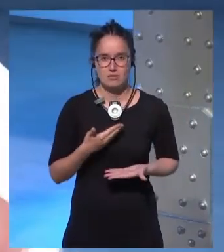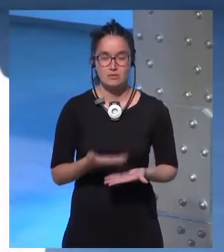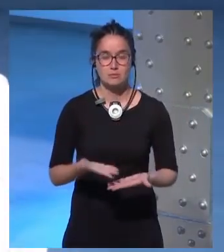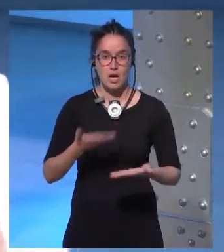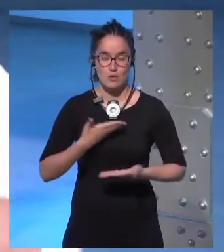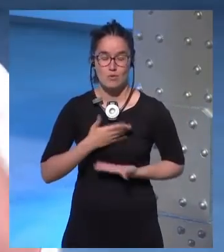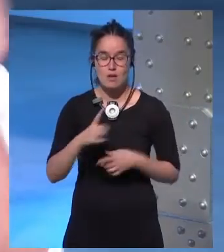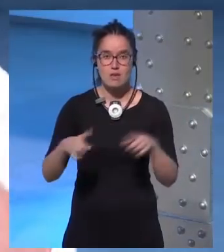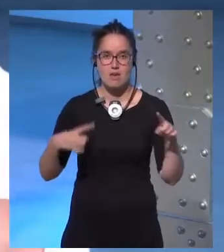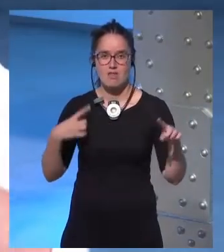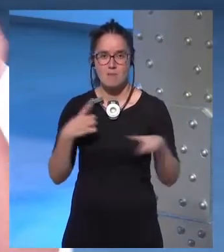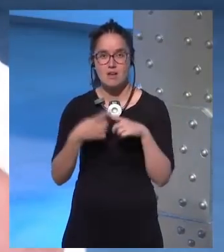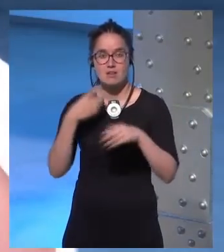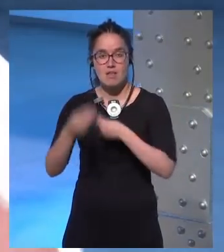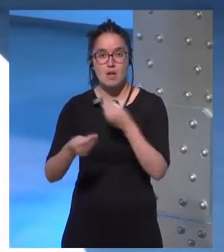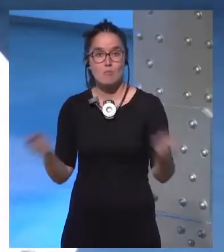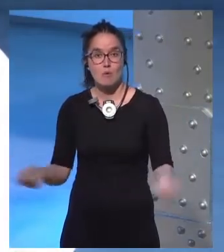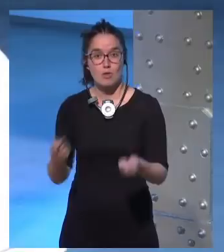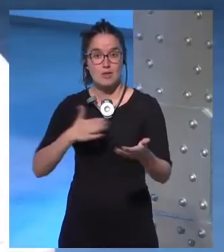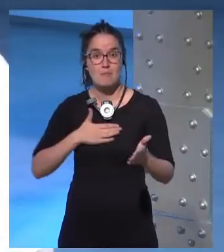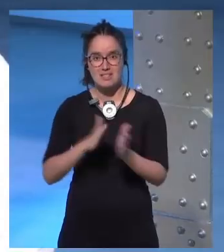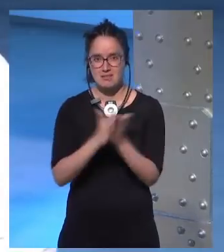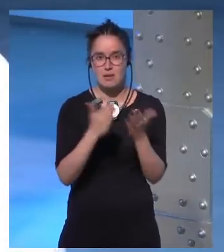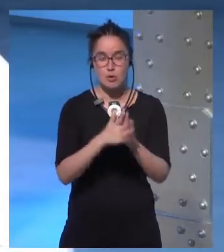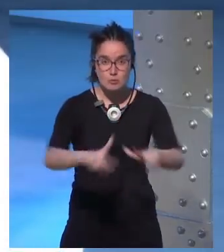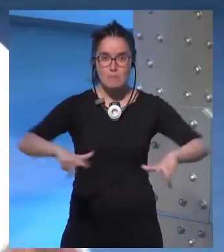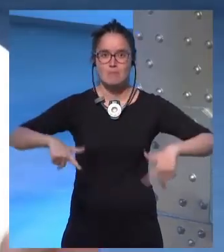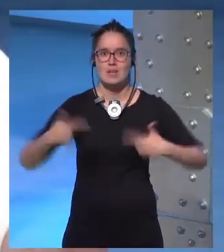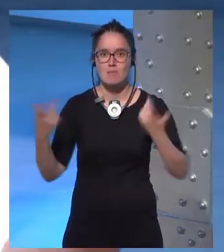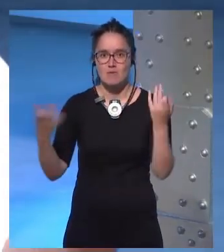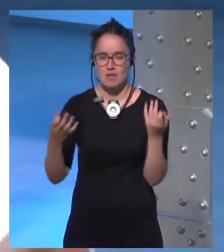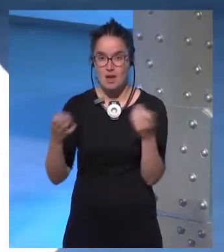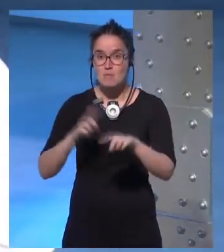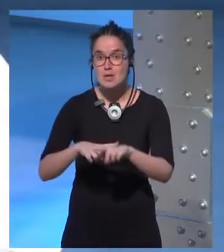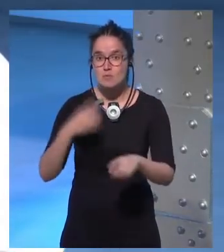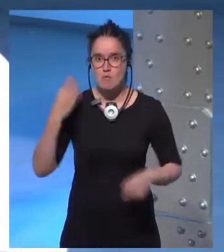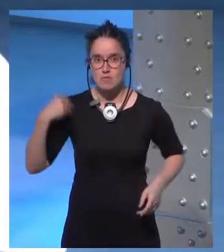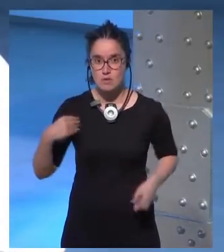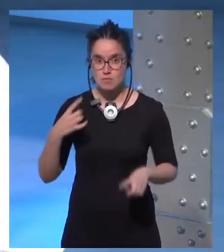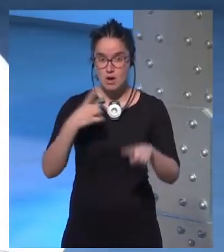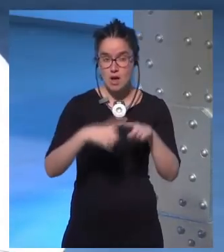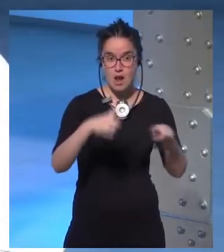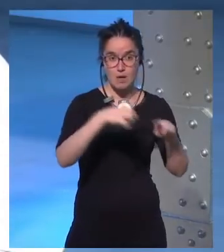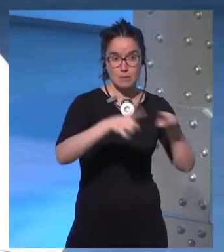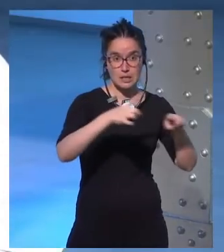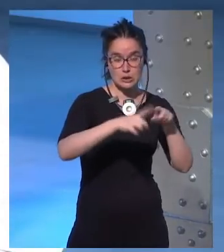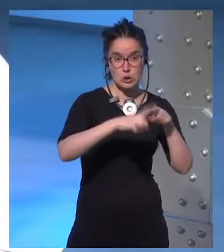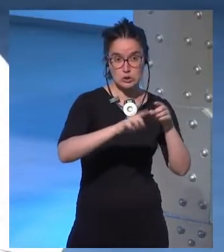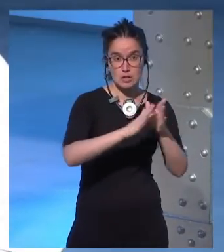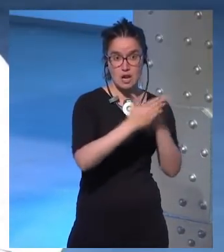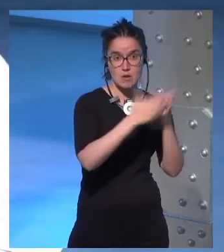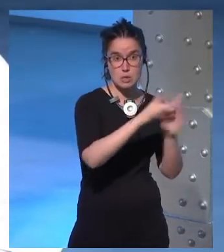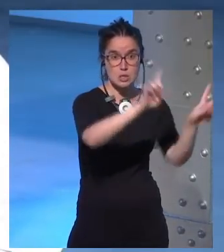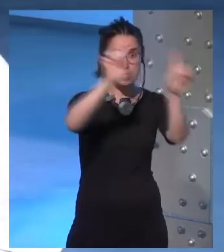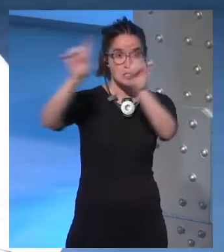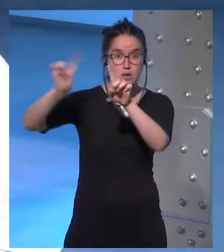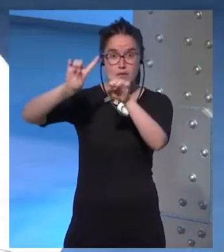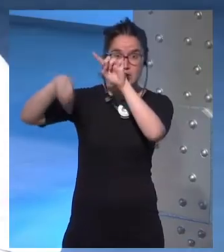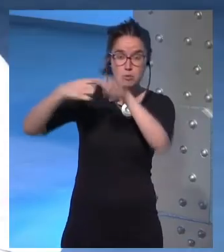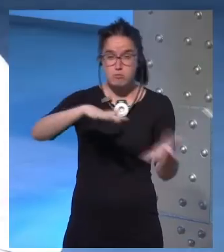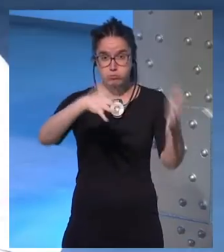oh, she's written for the Village Voice and the Atlantic and all that stuff. It makes them look better, too. So I